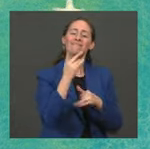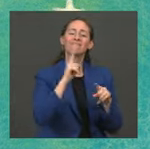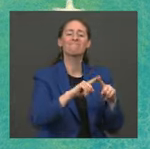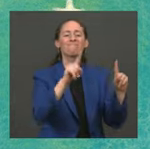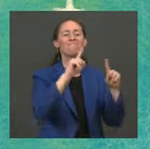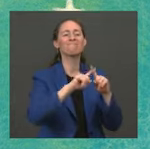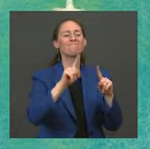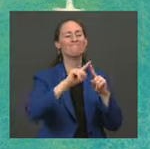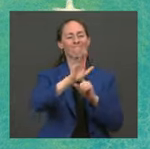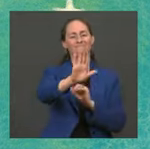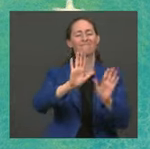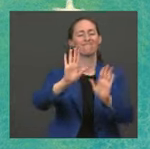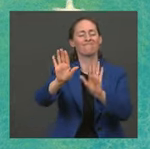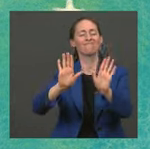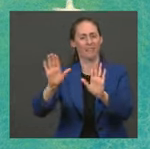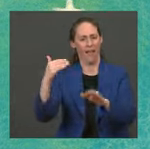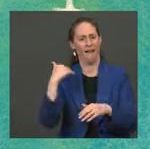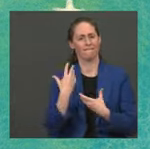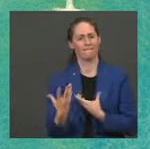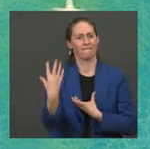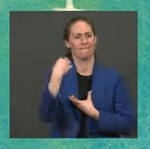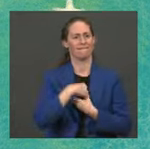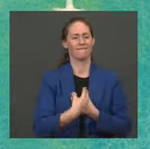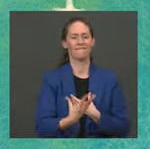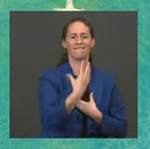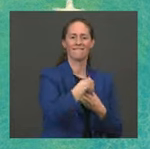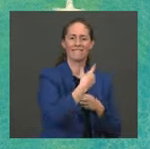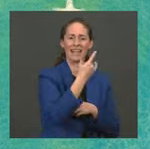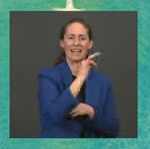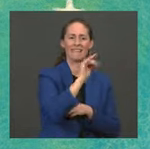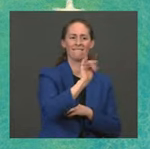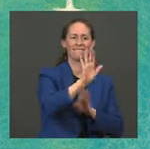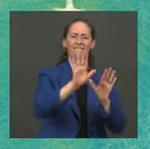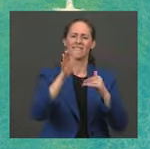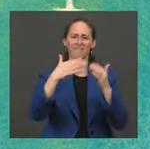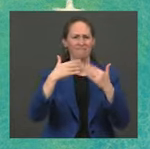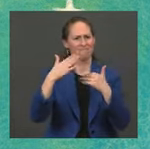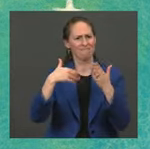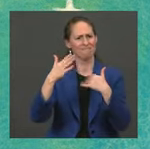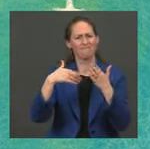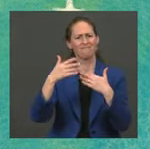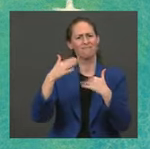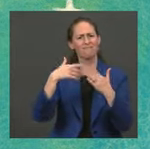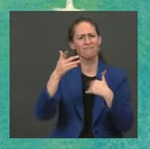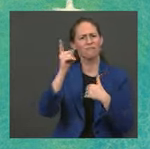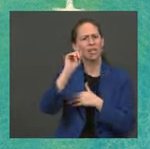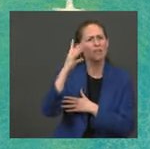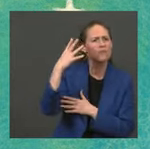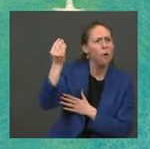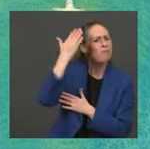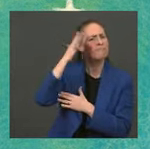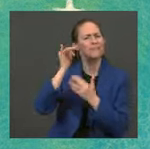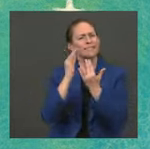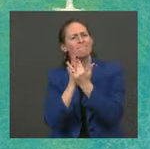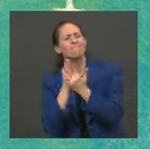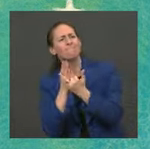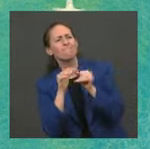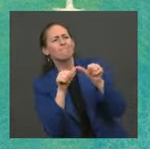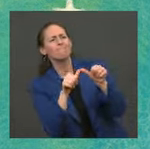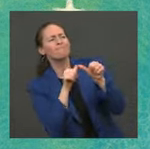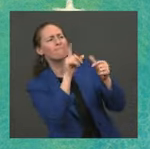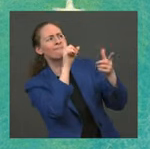they held onto their faith and followed a divine star. There are still